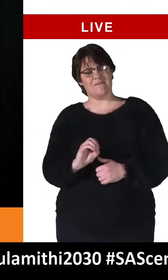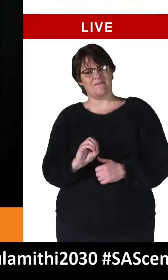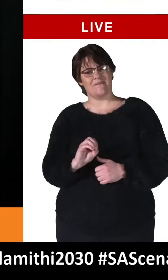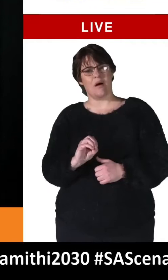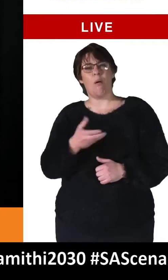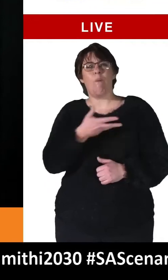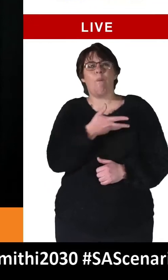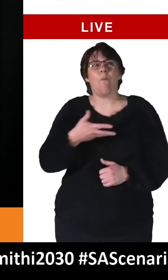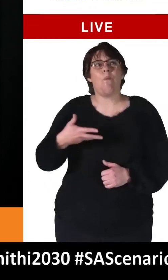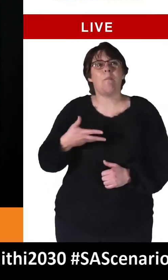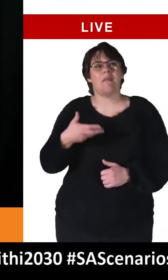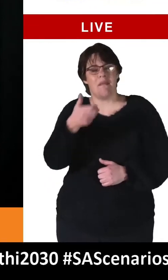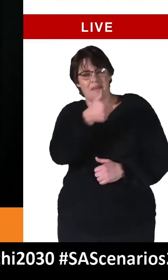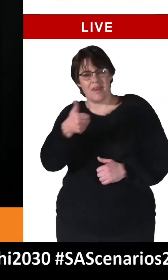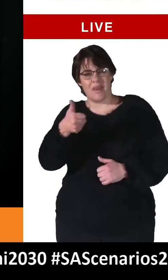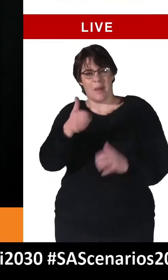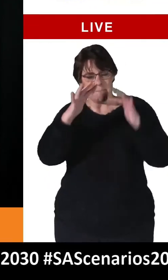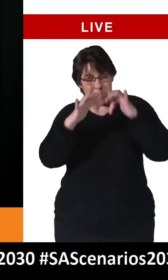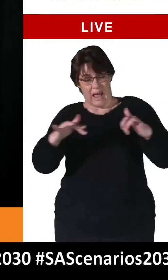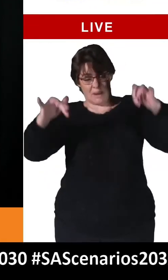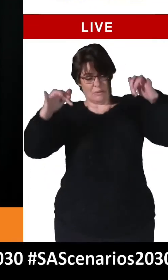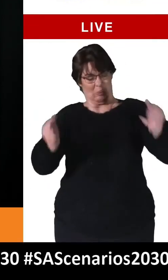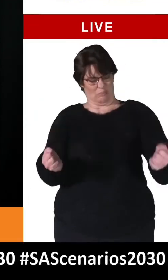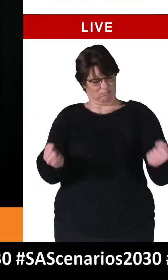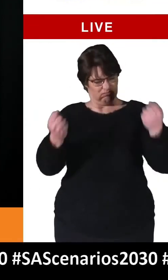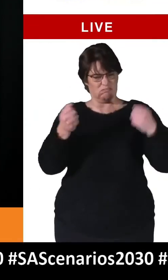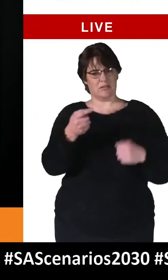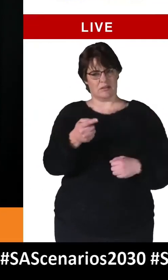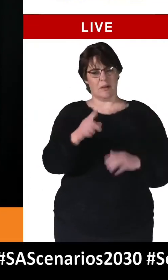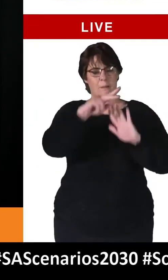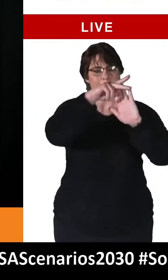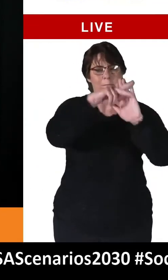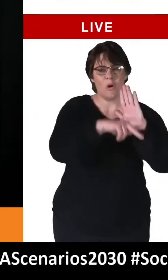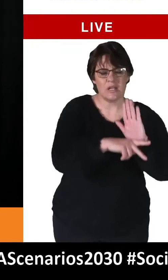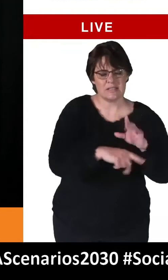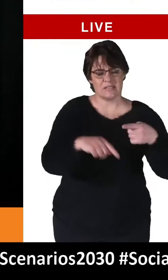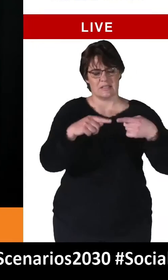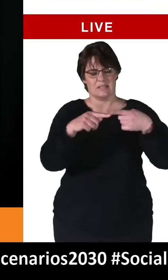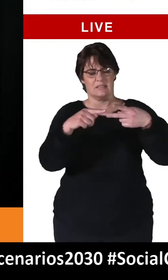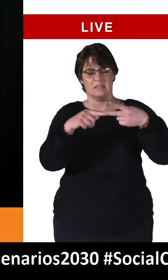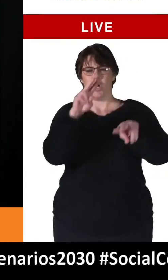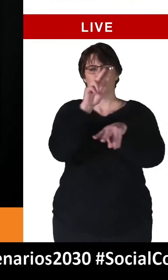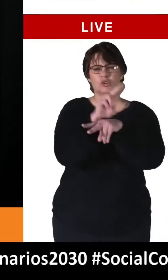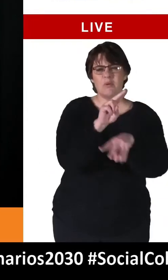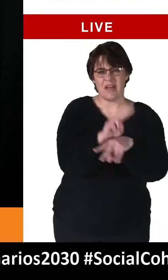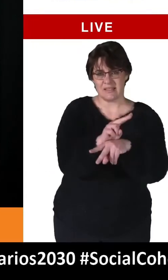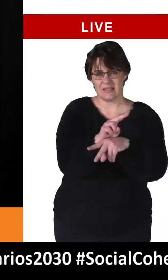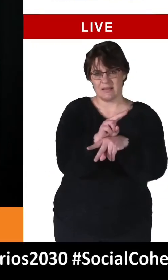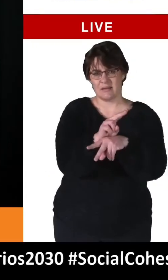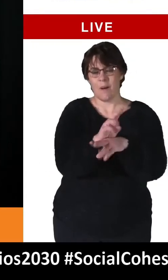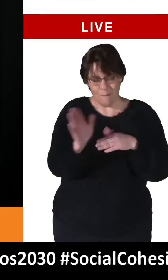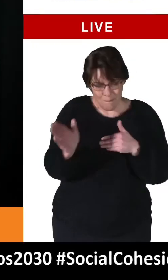a woman-heavy Parliament, your policies, your supervision is going to